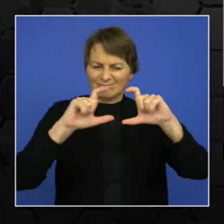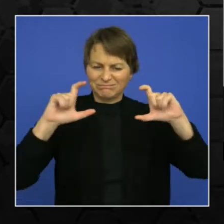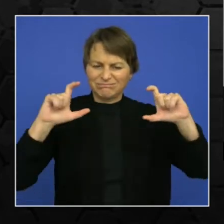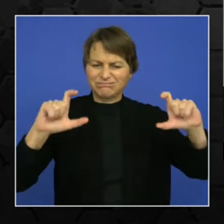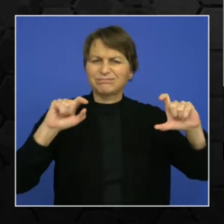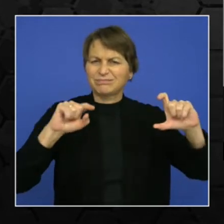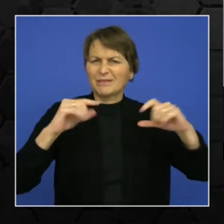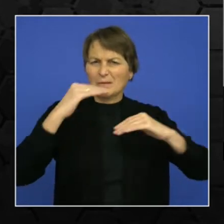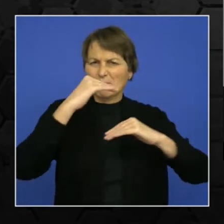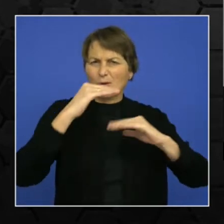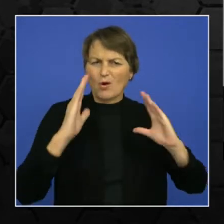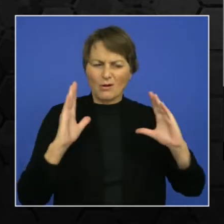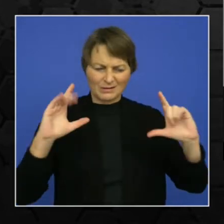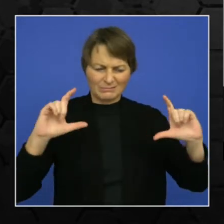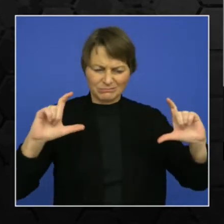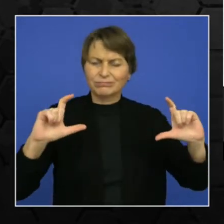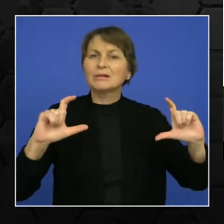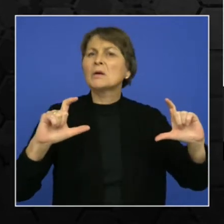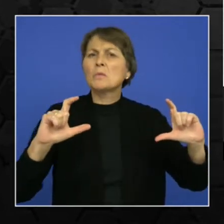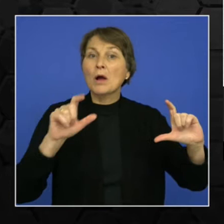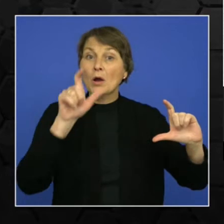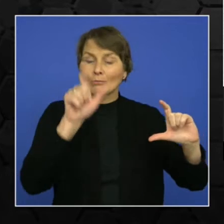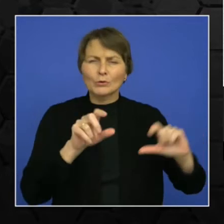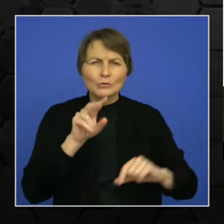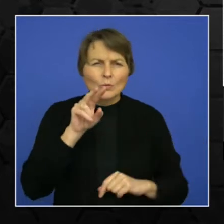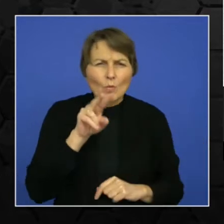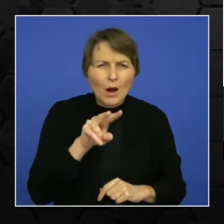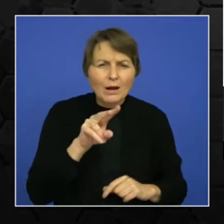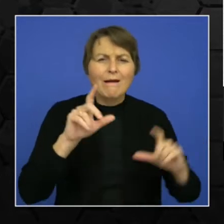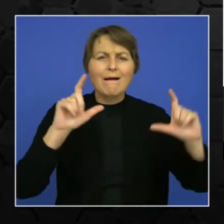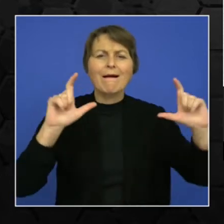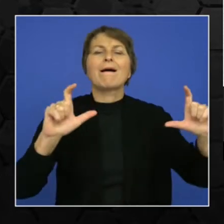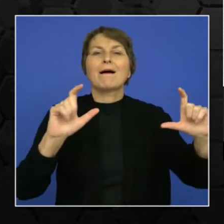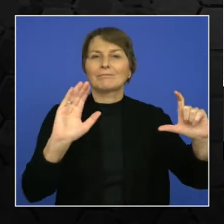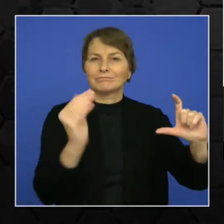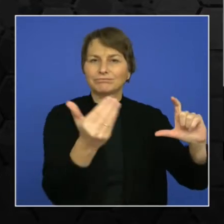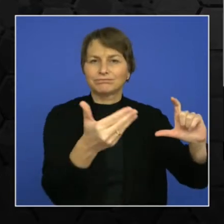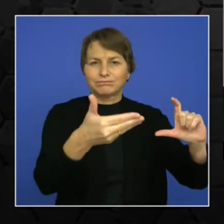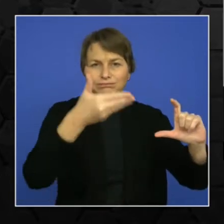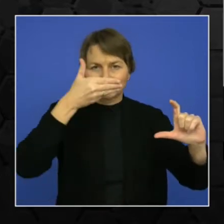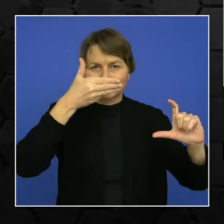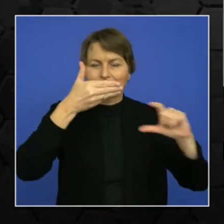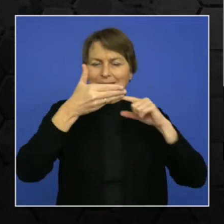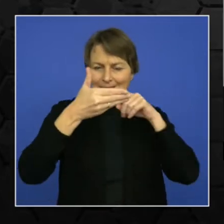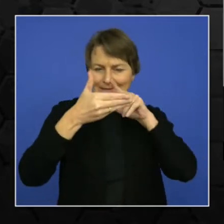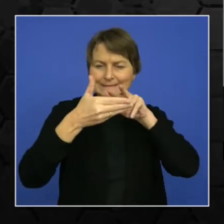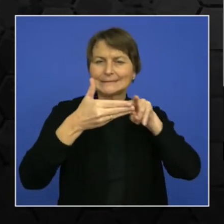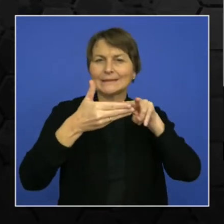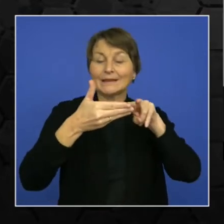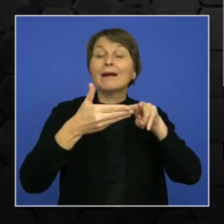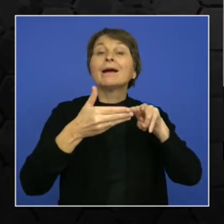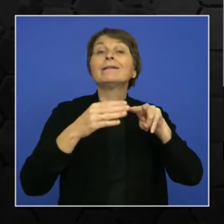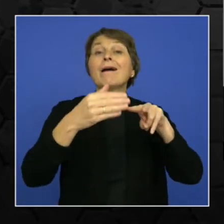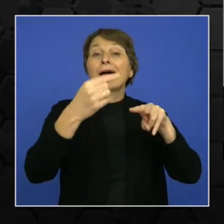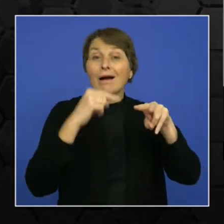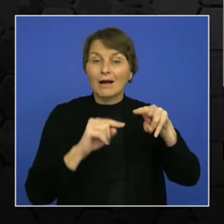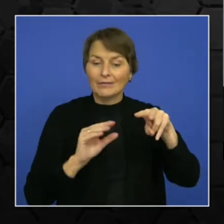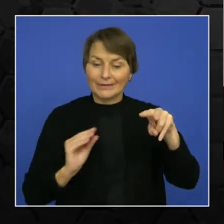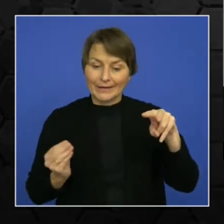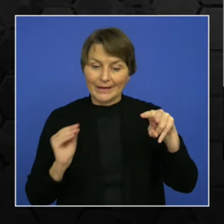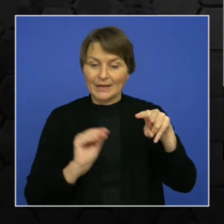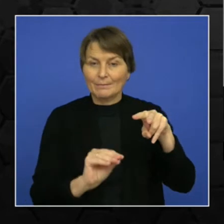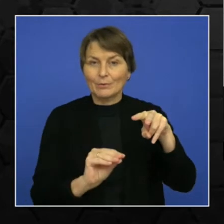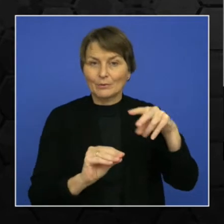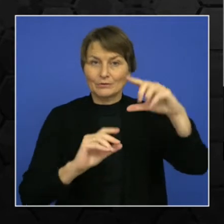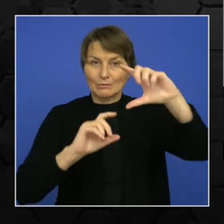something to the user, and prompt block is something that receives input from the user. So if I compare this thing to